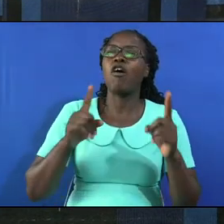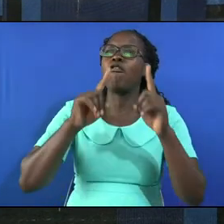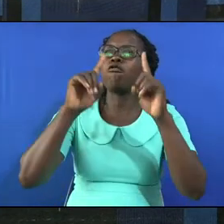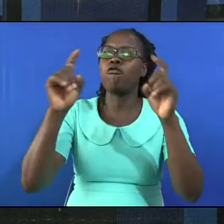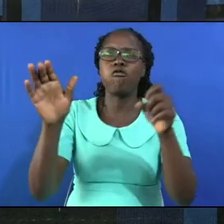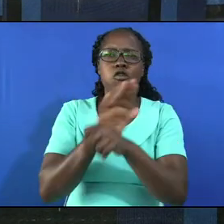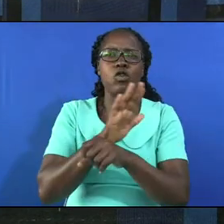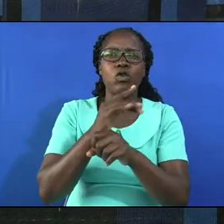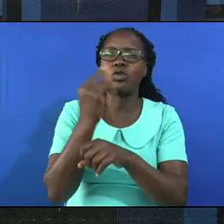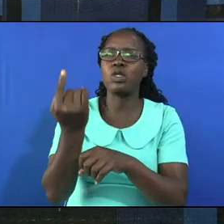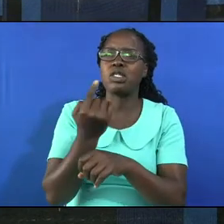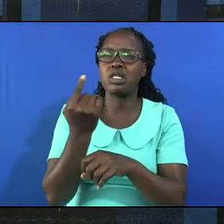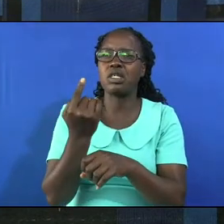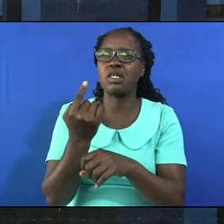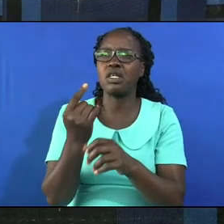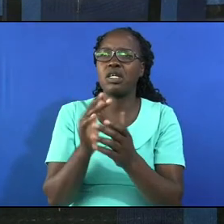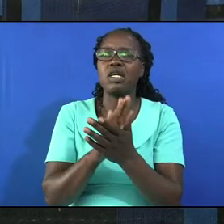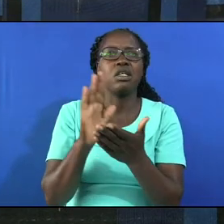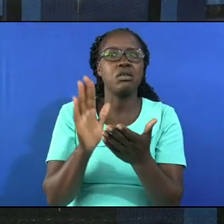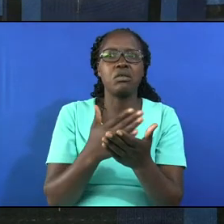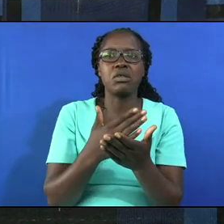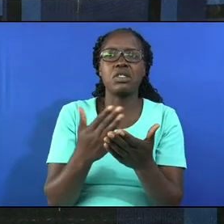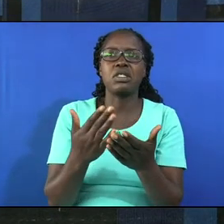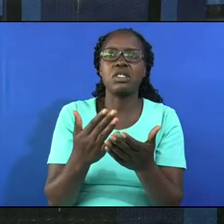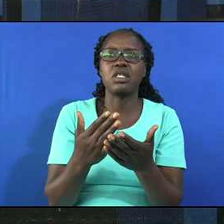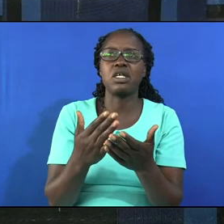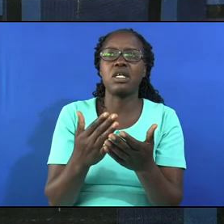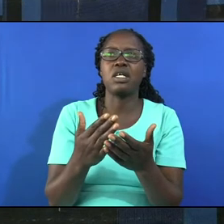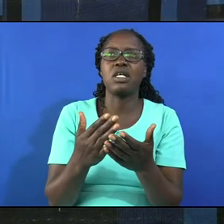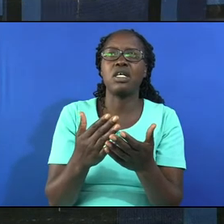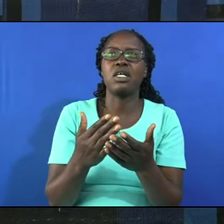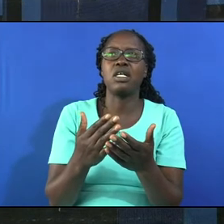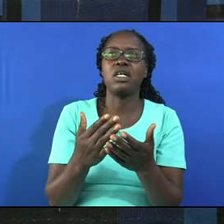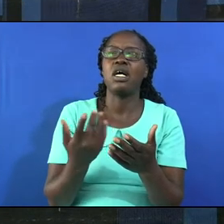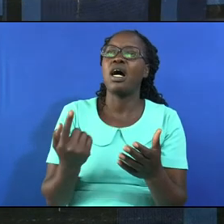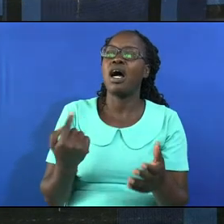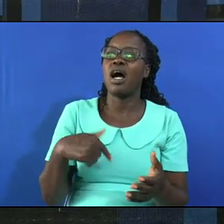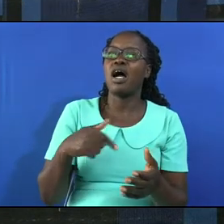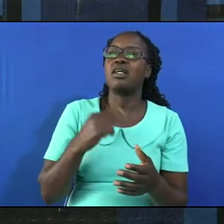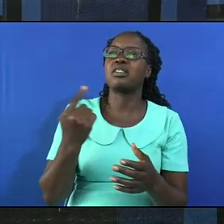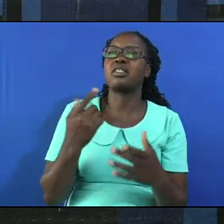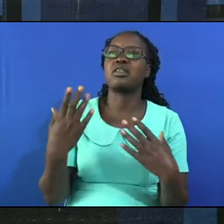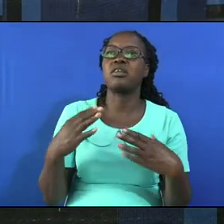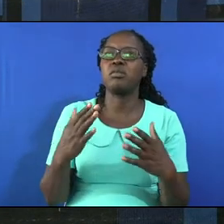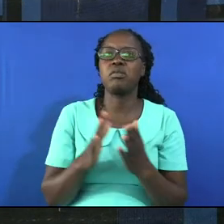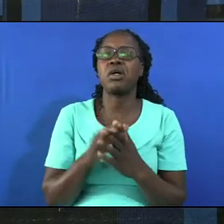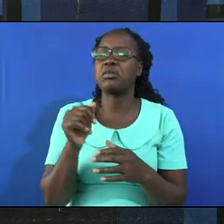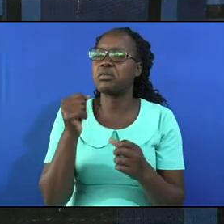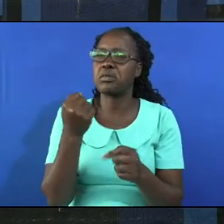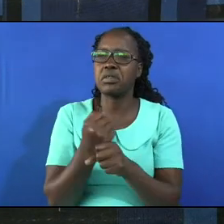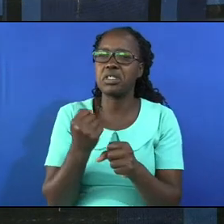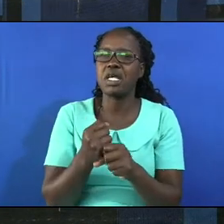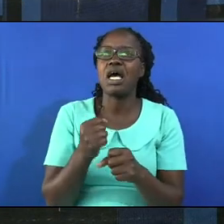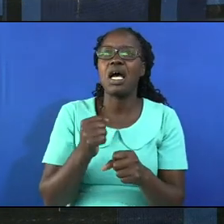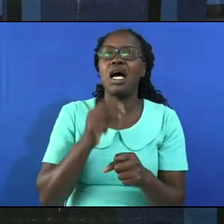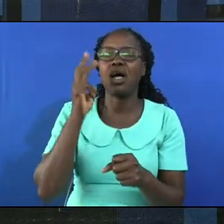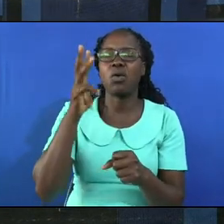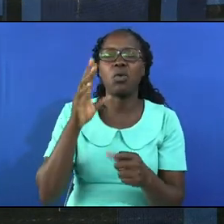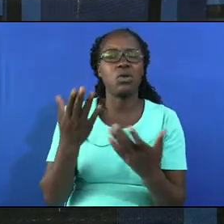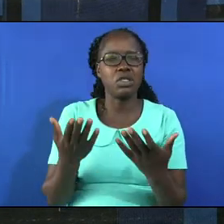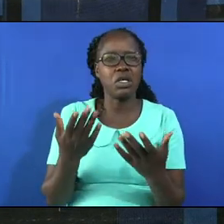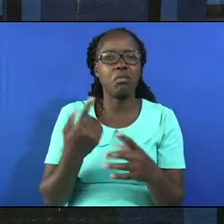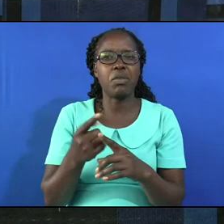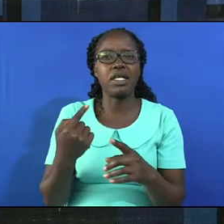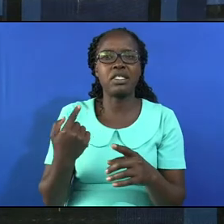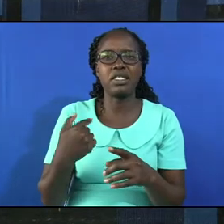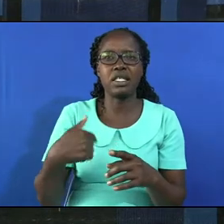with your singleness. Can we sing? I would have sung, but you know, us who are single people, can you do this? Yeah, I would have done it, but